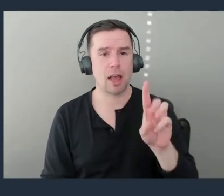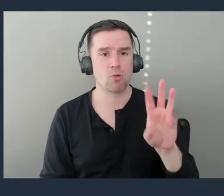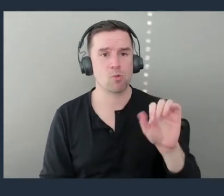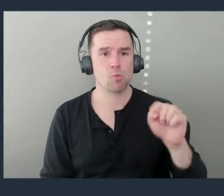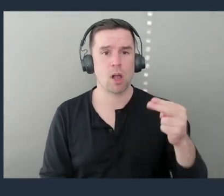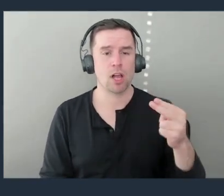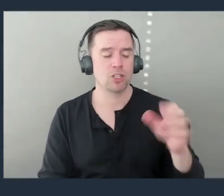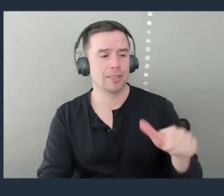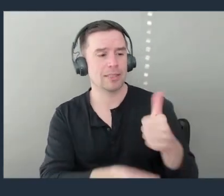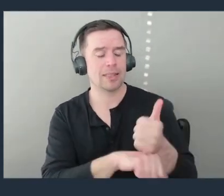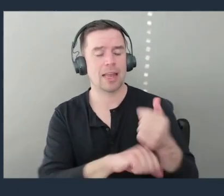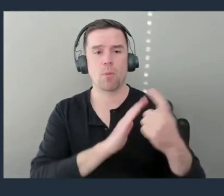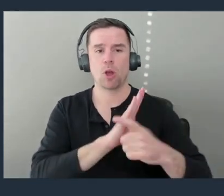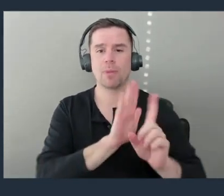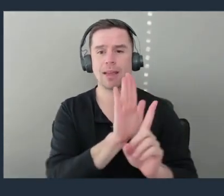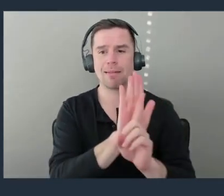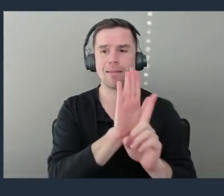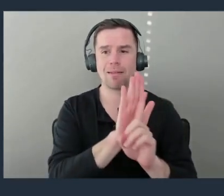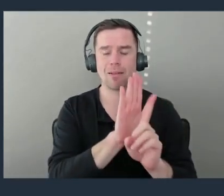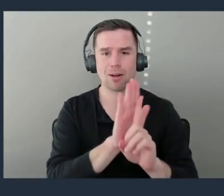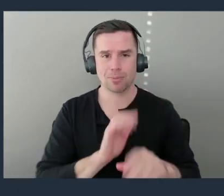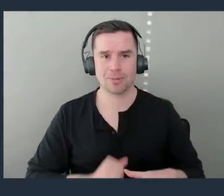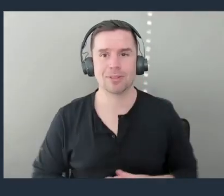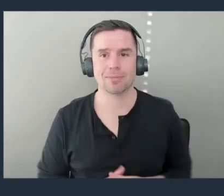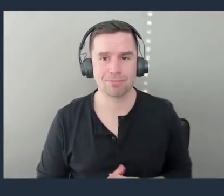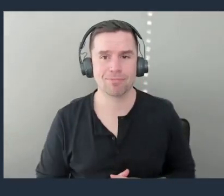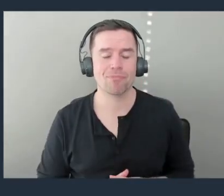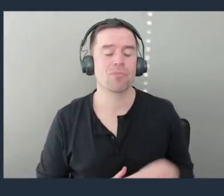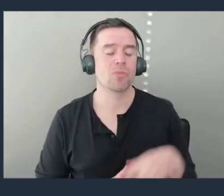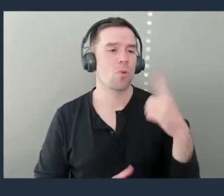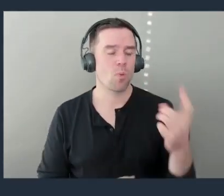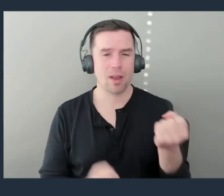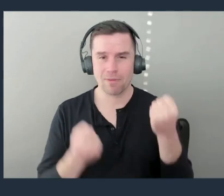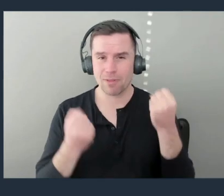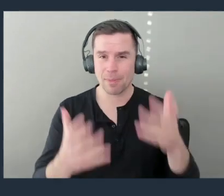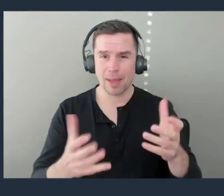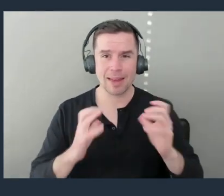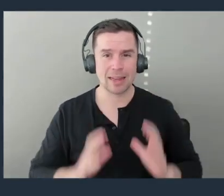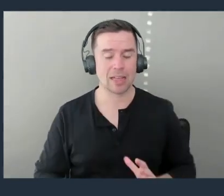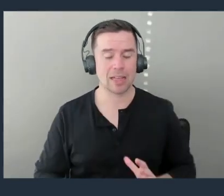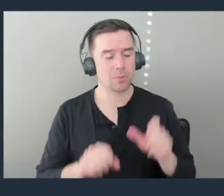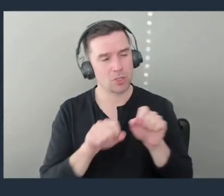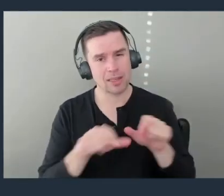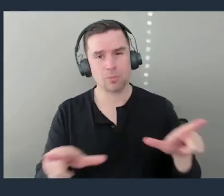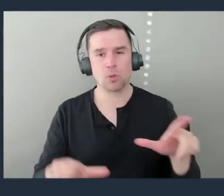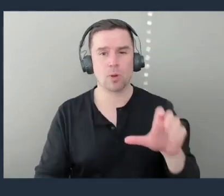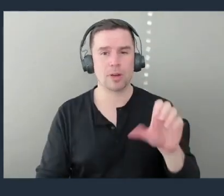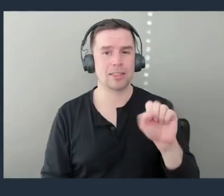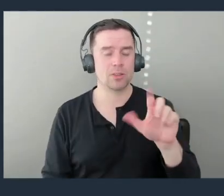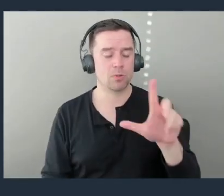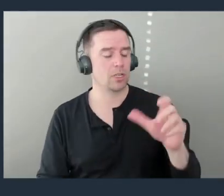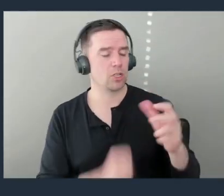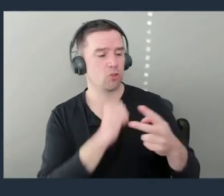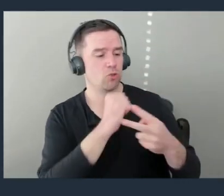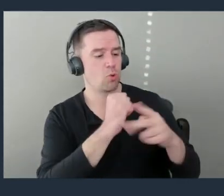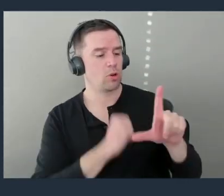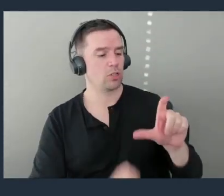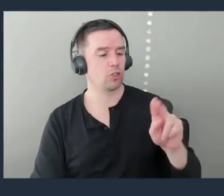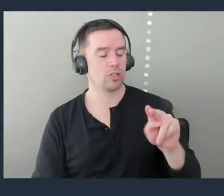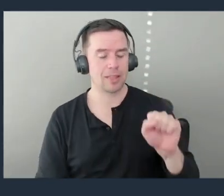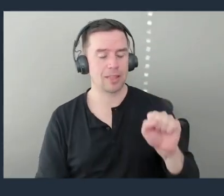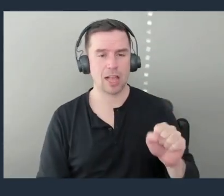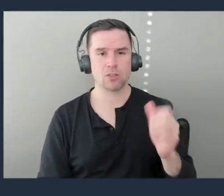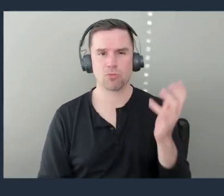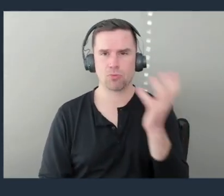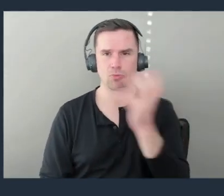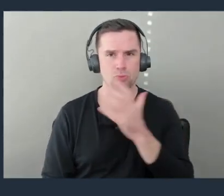lens metrics. One of the many customers that deployed S3 Storage Lens and experienced tremendous benefits from